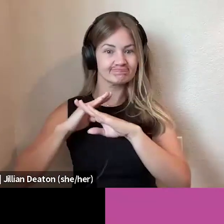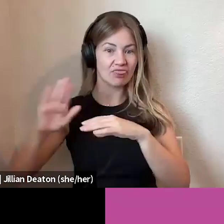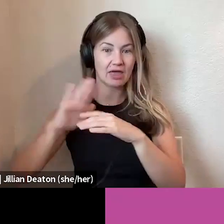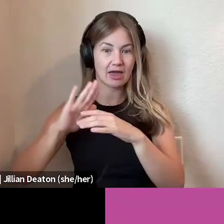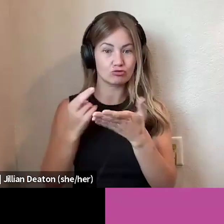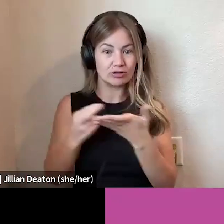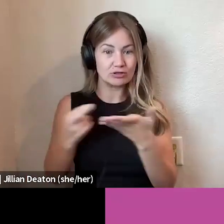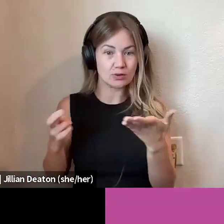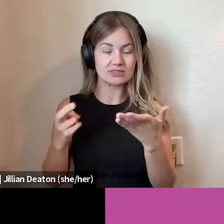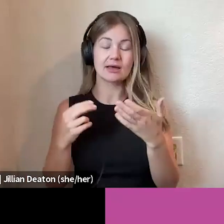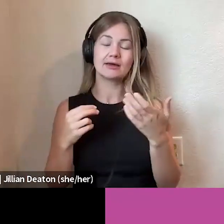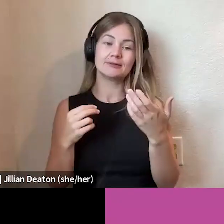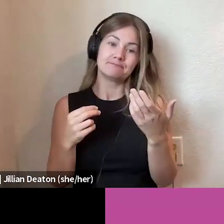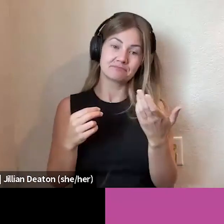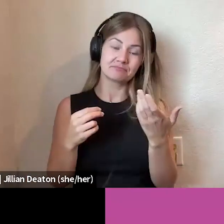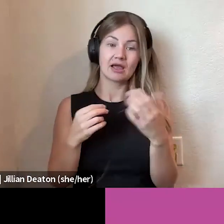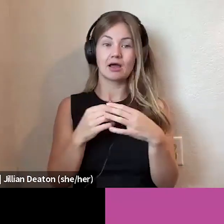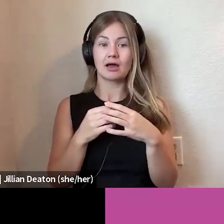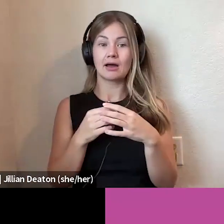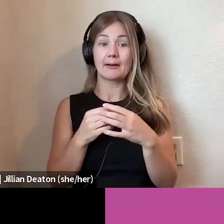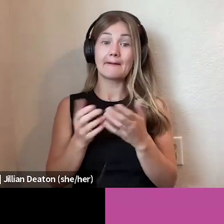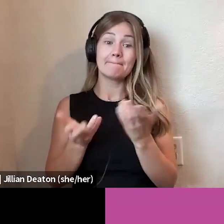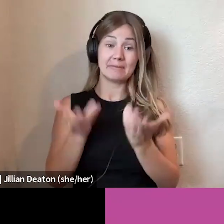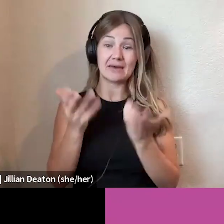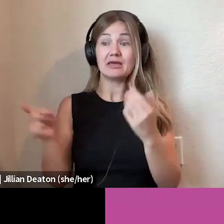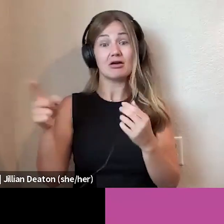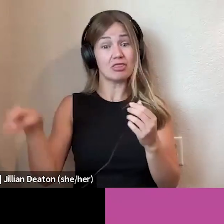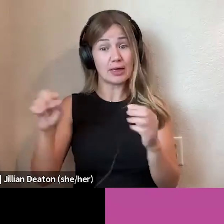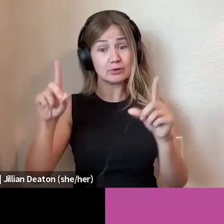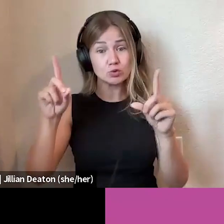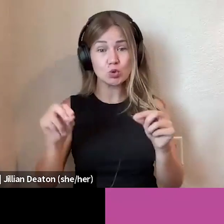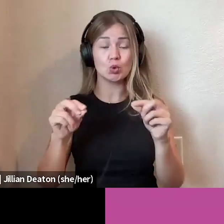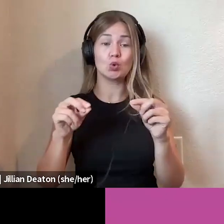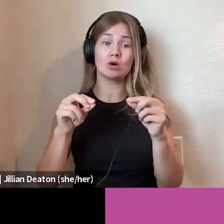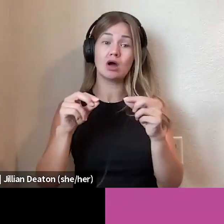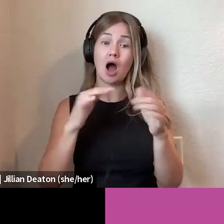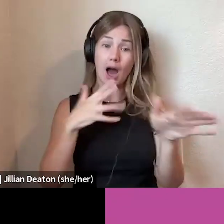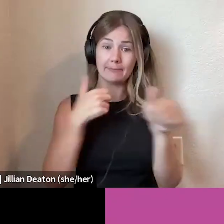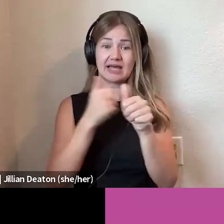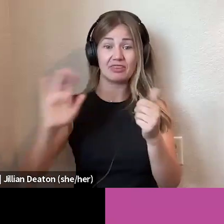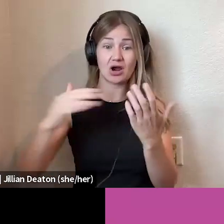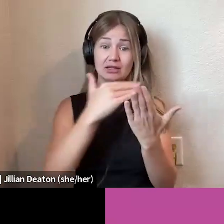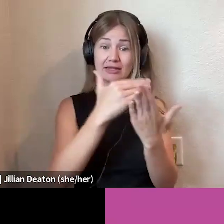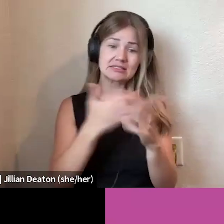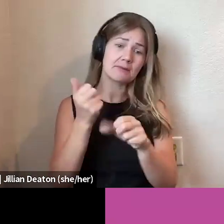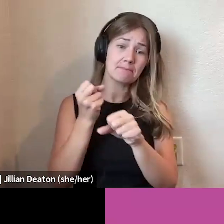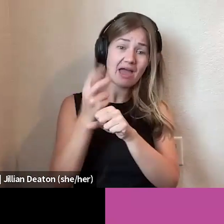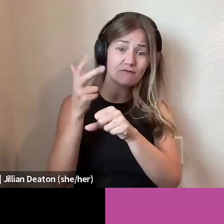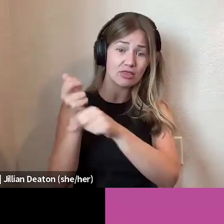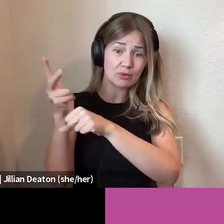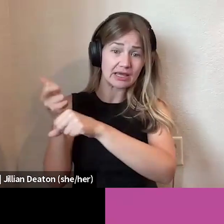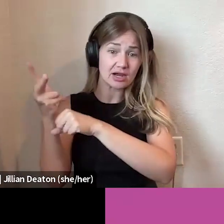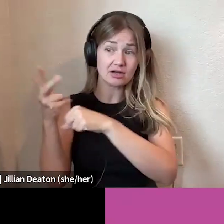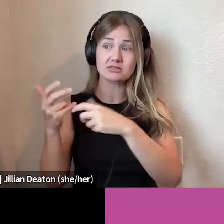happened because, or actually they do refresh their list every 3 years, and it's good for you to get in the conversation now. If you can get a little more intel